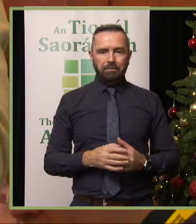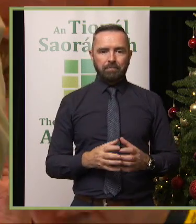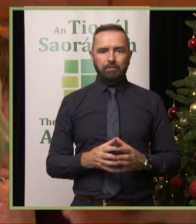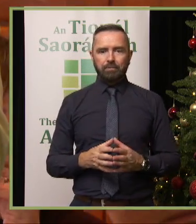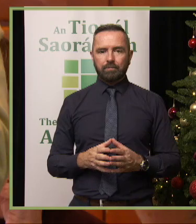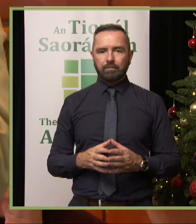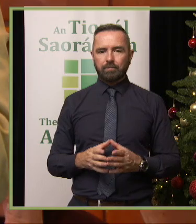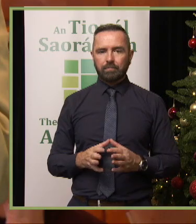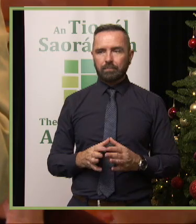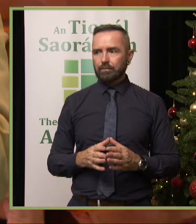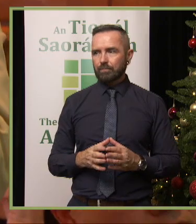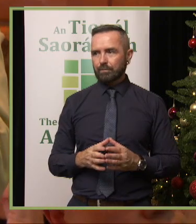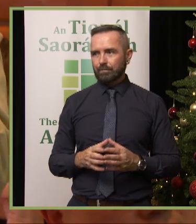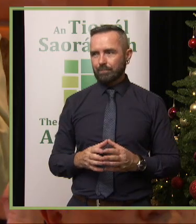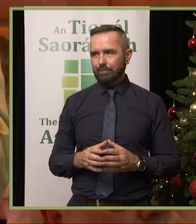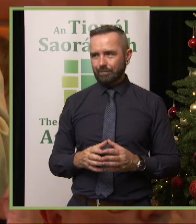Oh yeah.